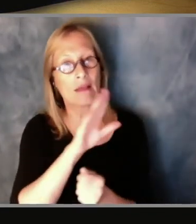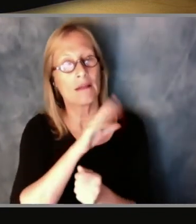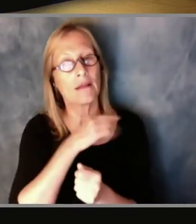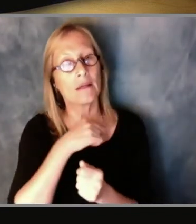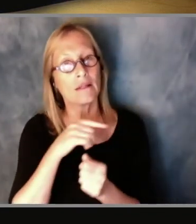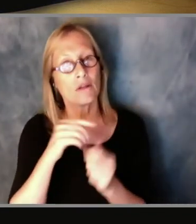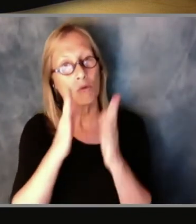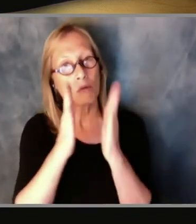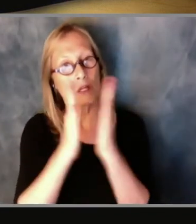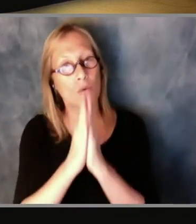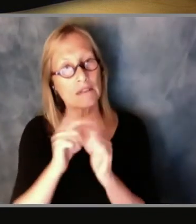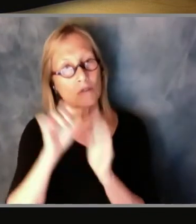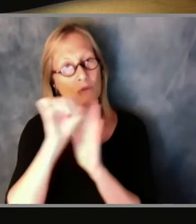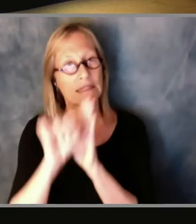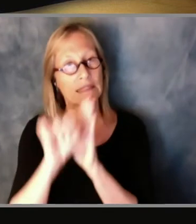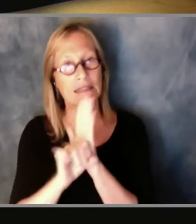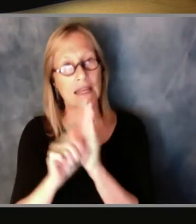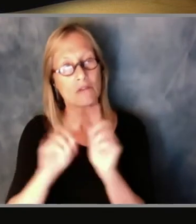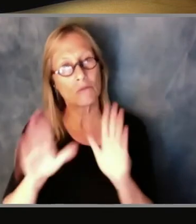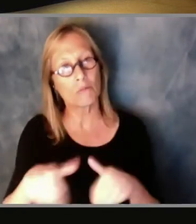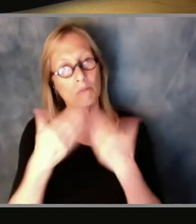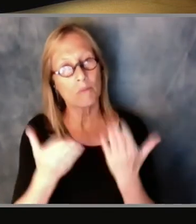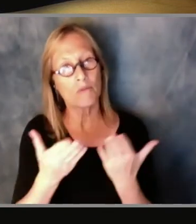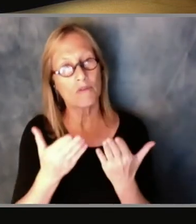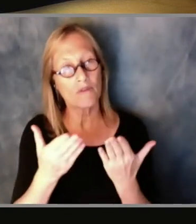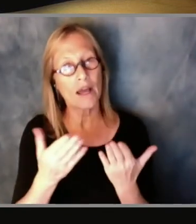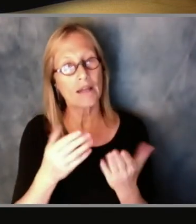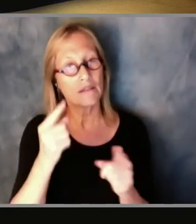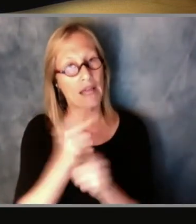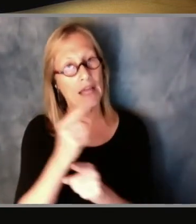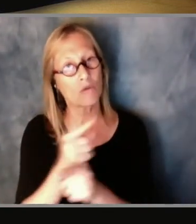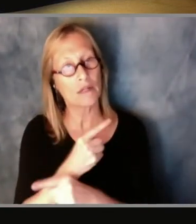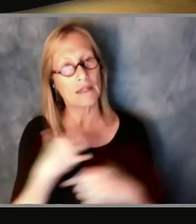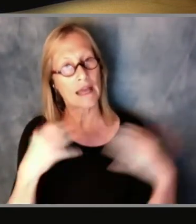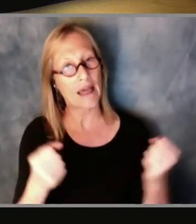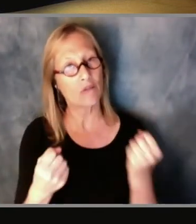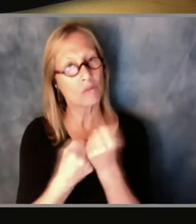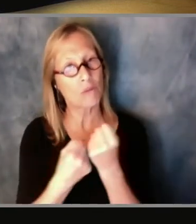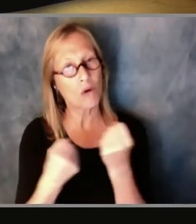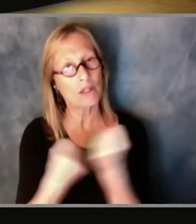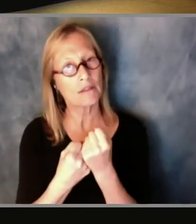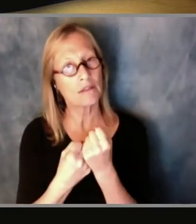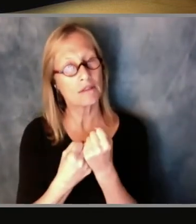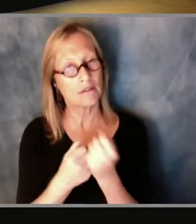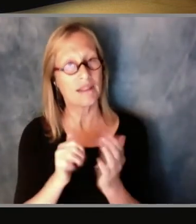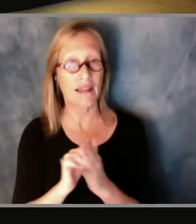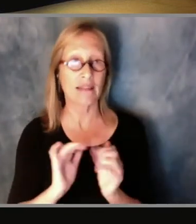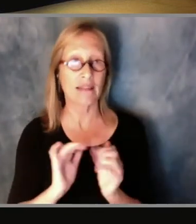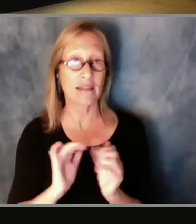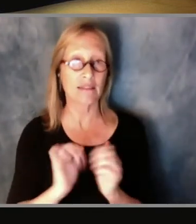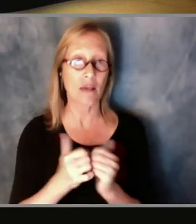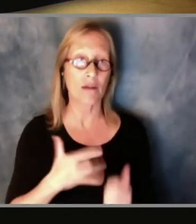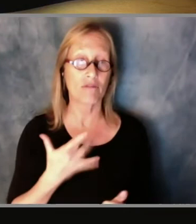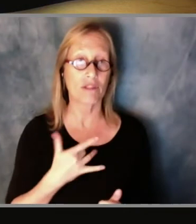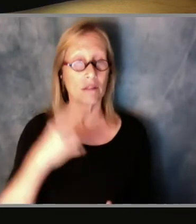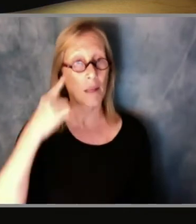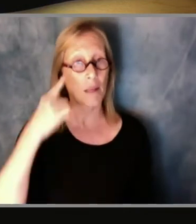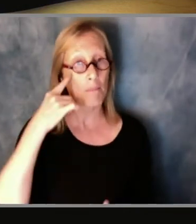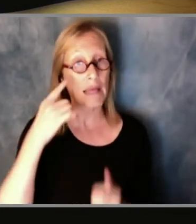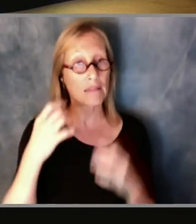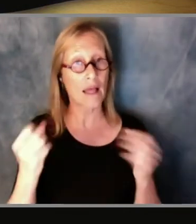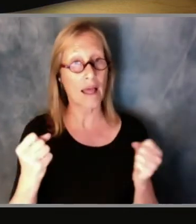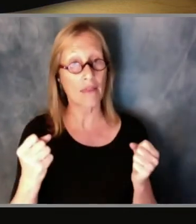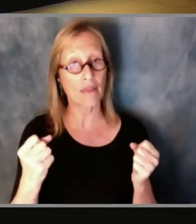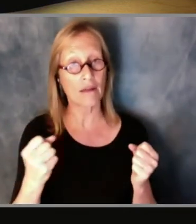provide adequate health support. And so that's how I feel. Mental health, a smile